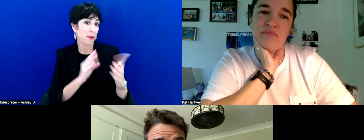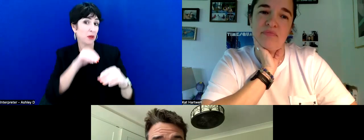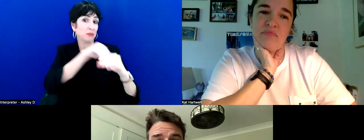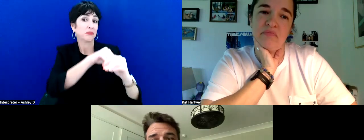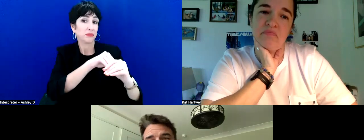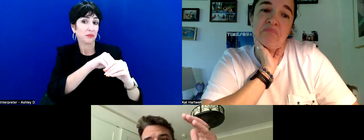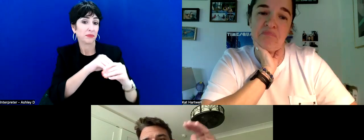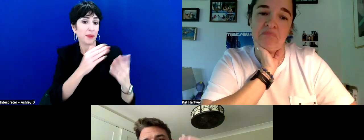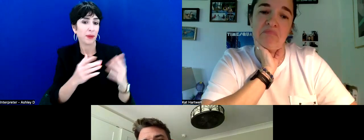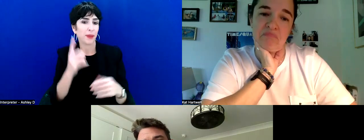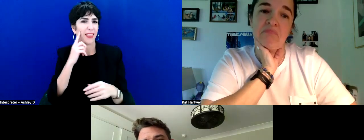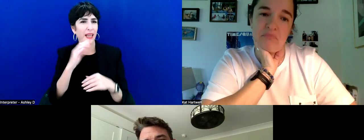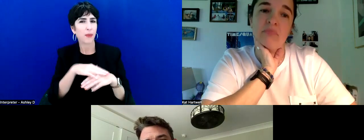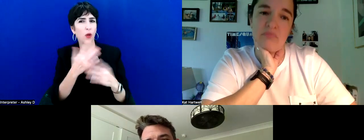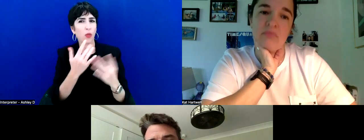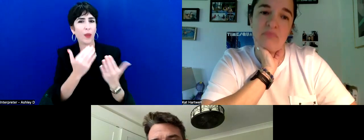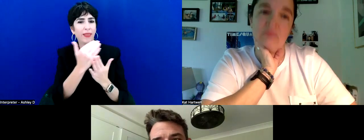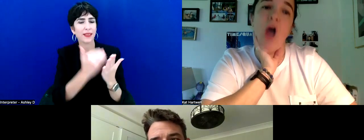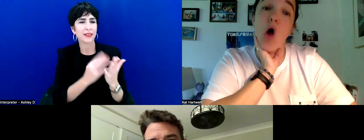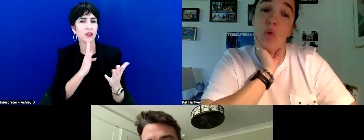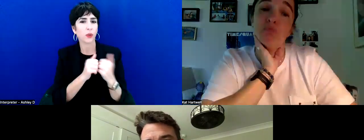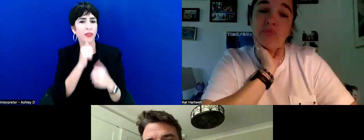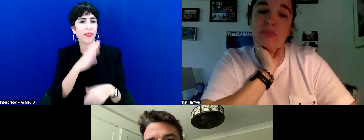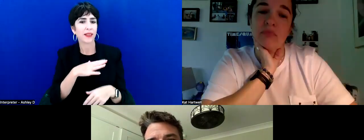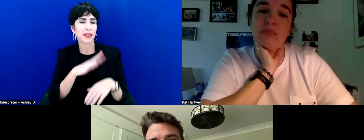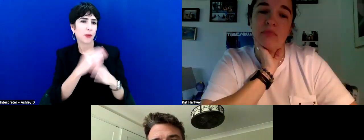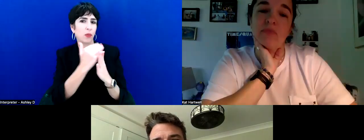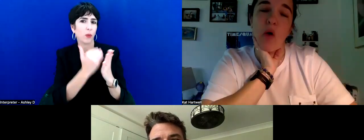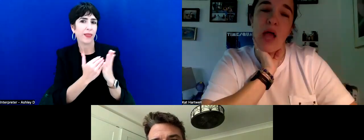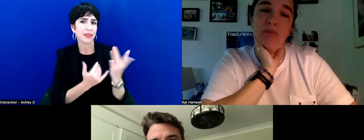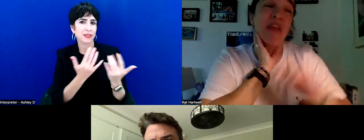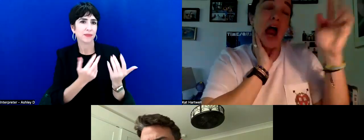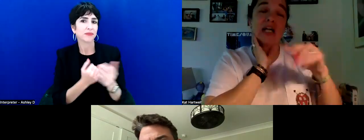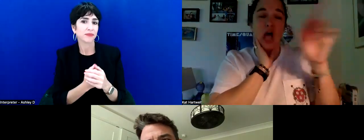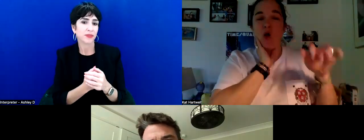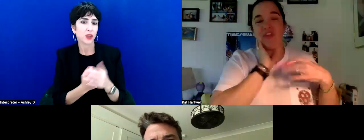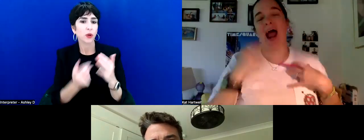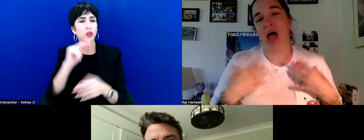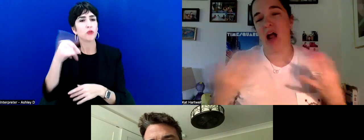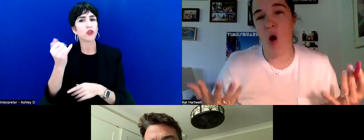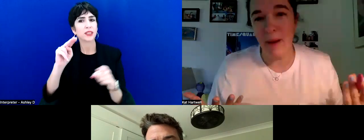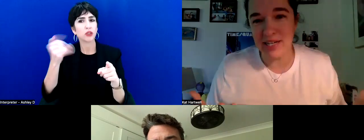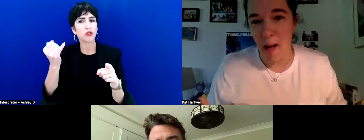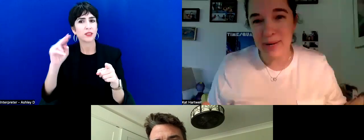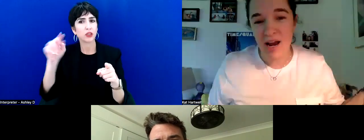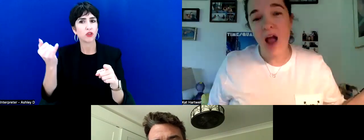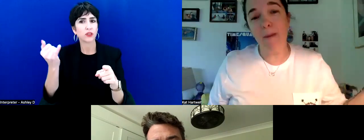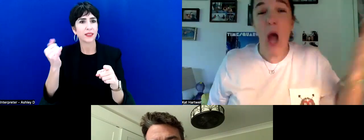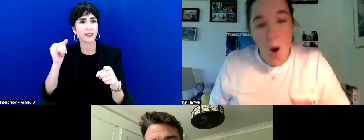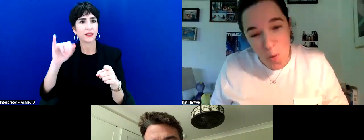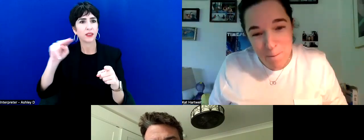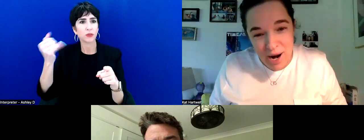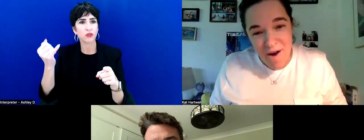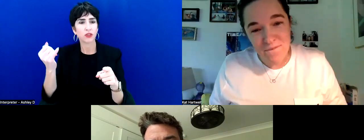maybe I think I'm on the wait list. I talked to the ladies, so they said I'm on the Oh, wait list. okay. So New Jersey, I believe. That I'm not going because I'll be